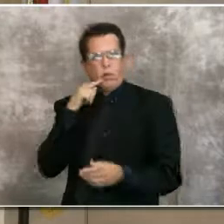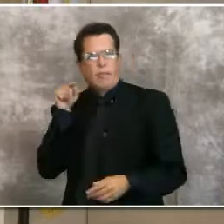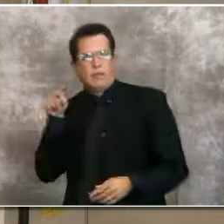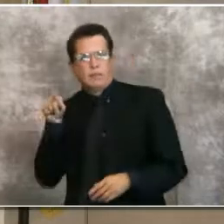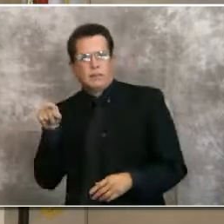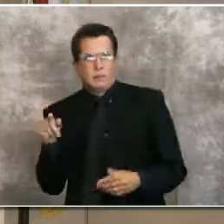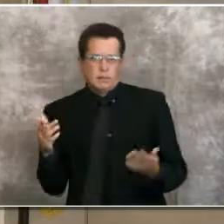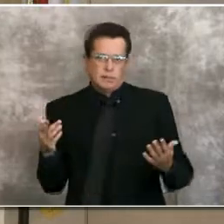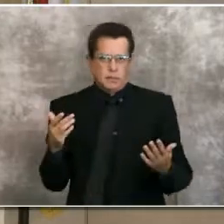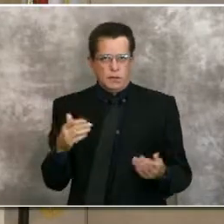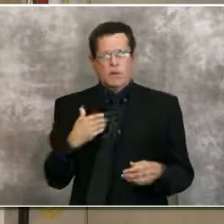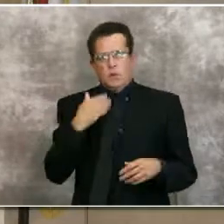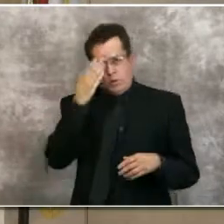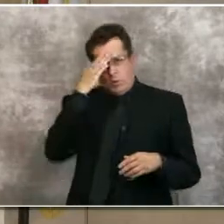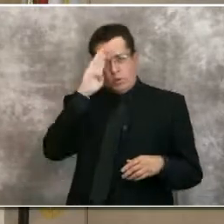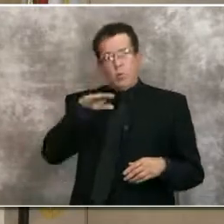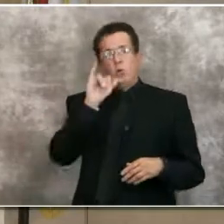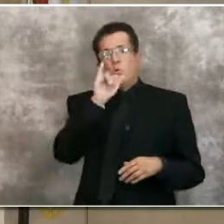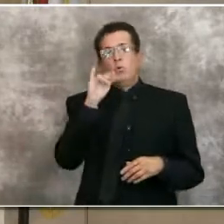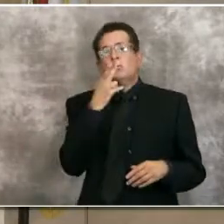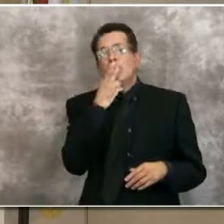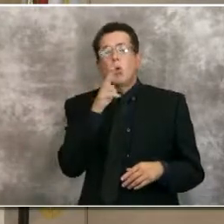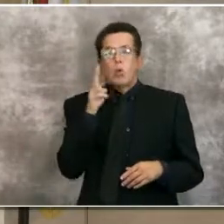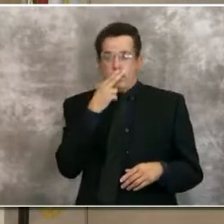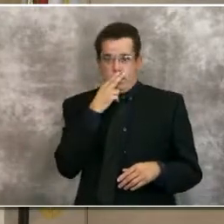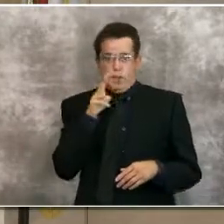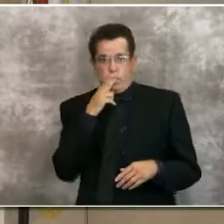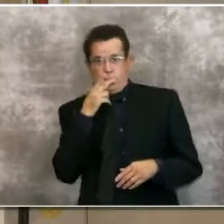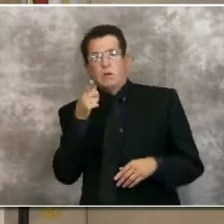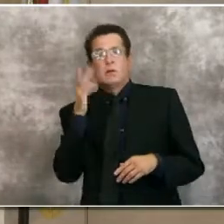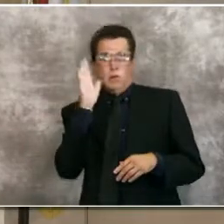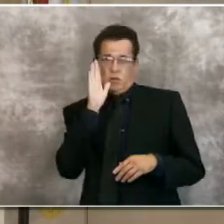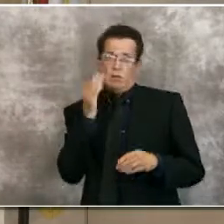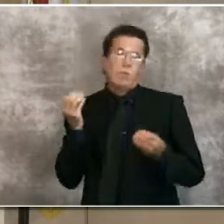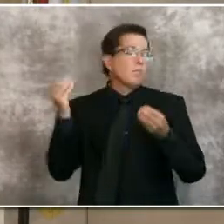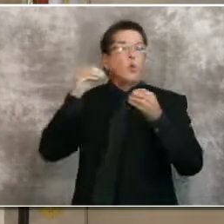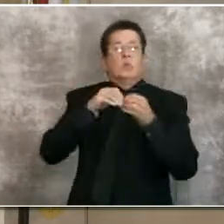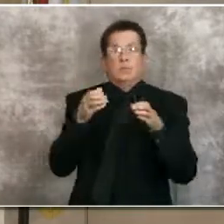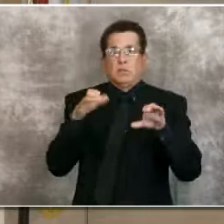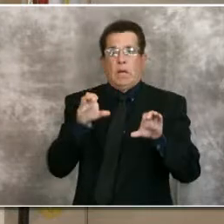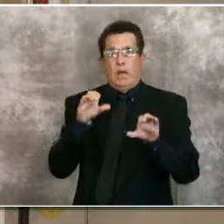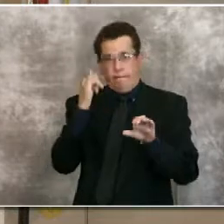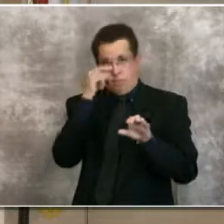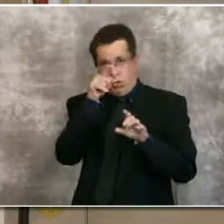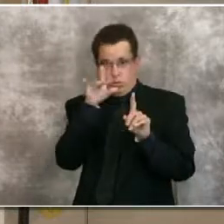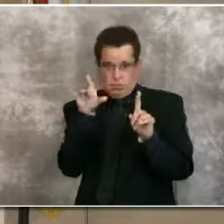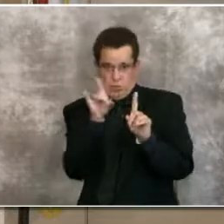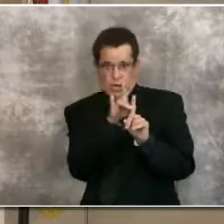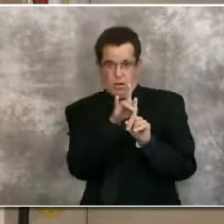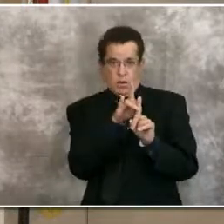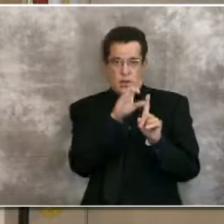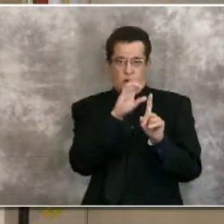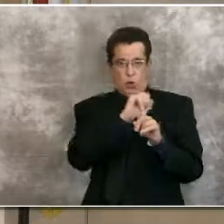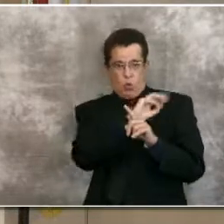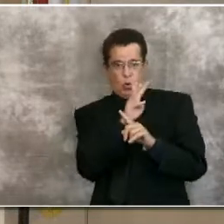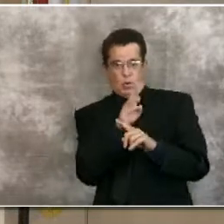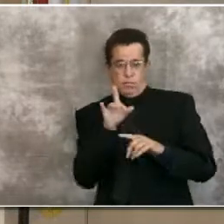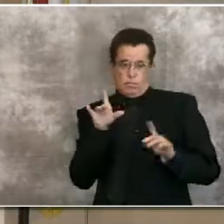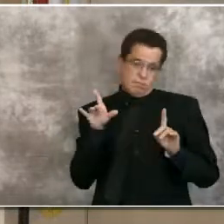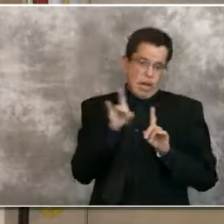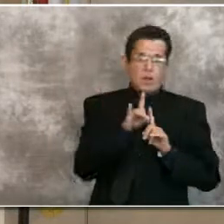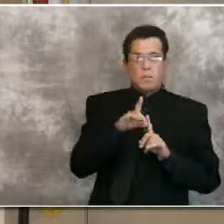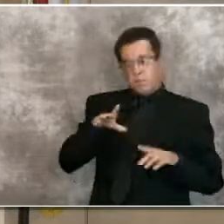We know that smoking increases the chances that if you do contract COVID-19 and if you